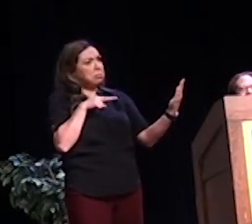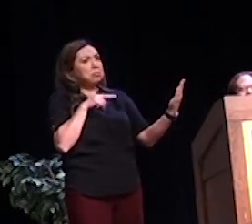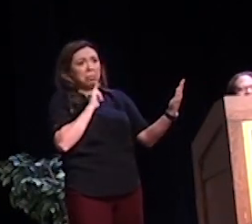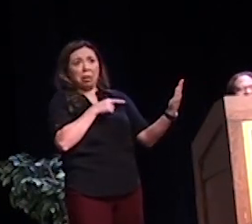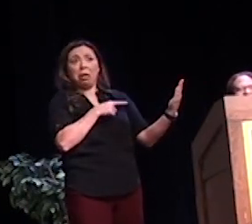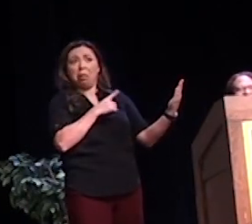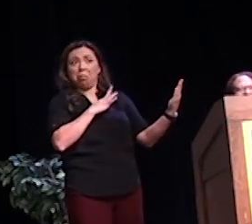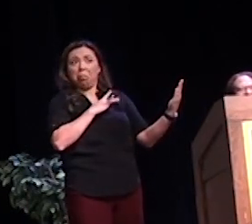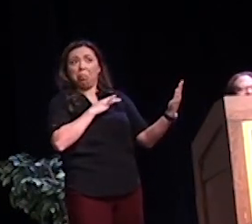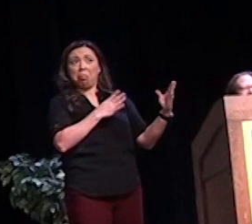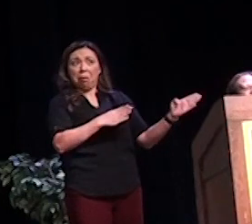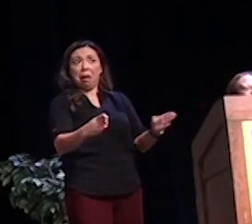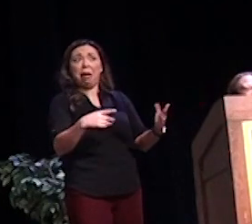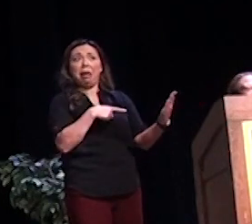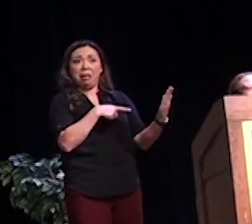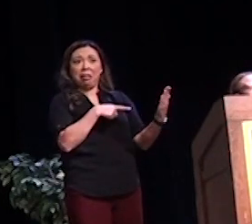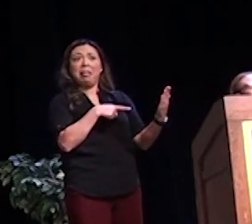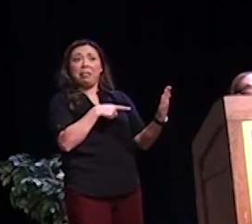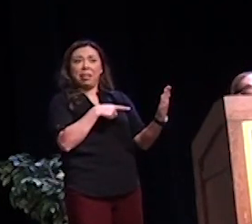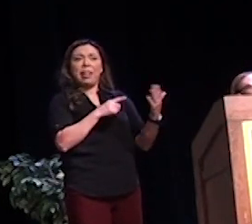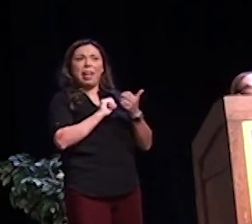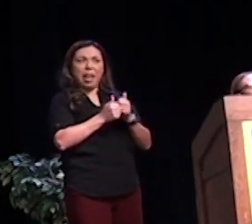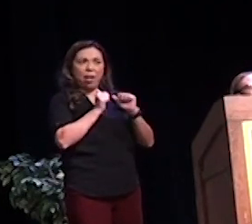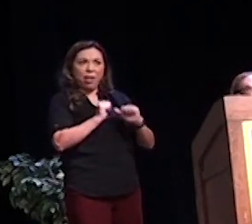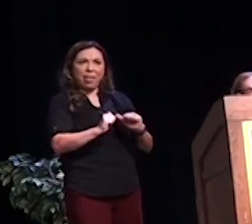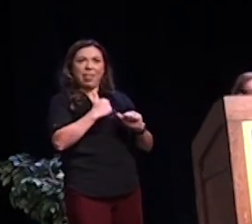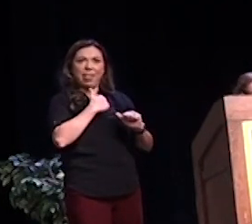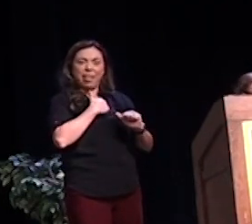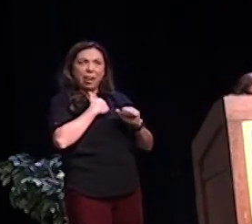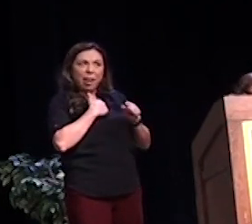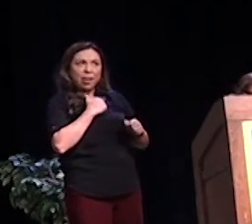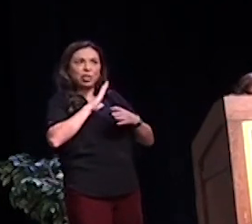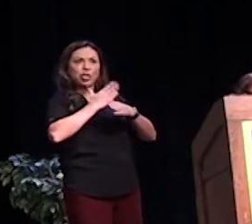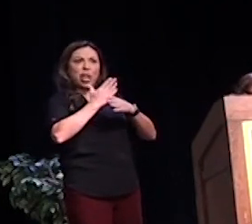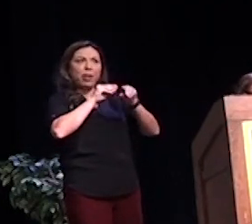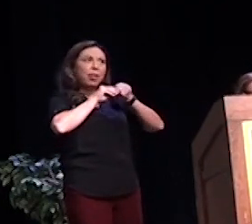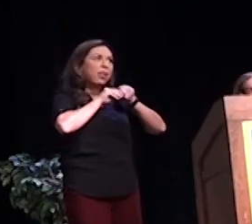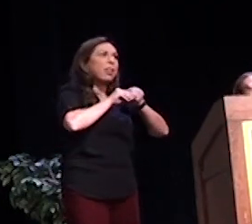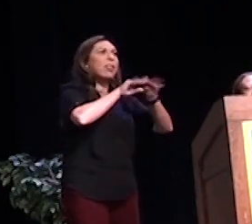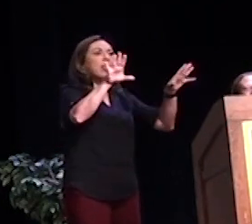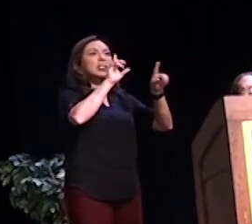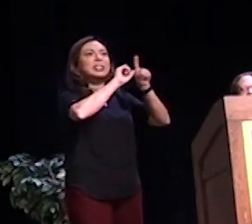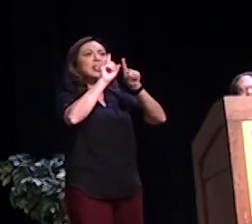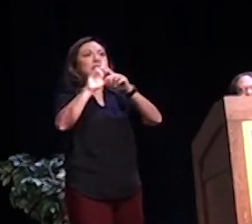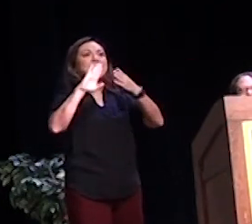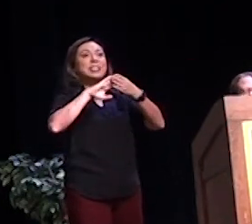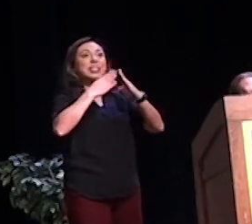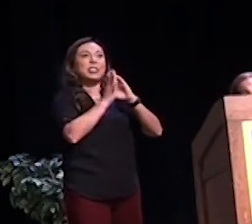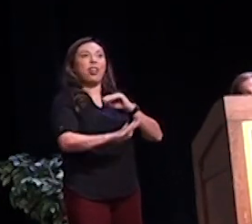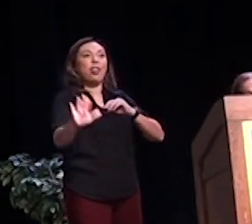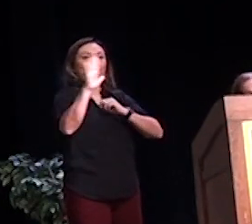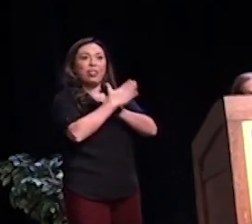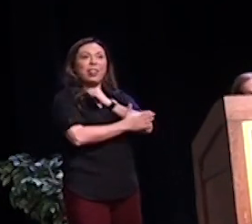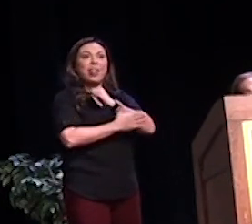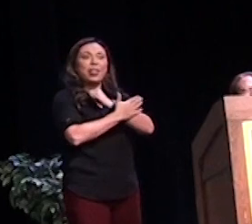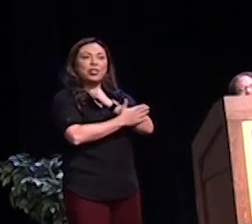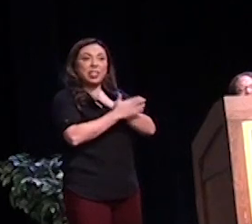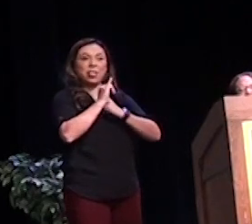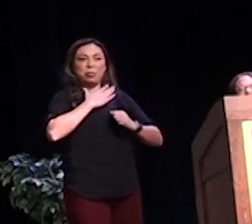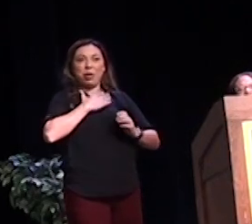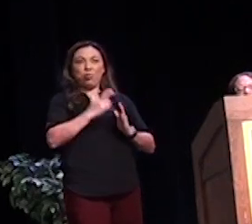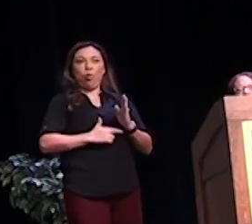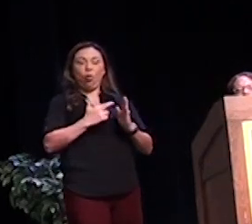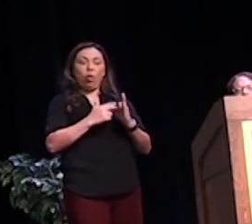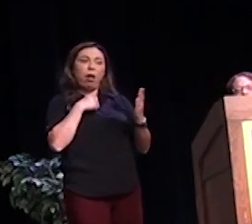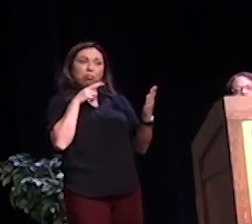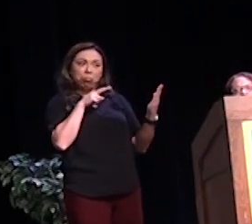plan. You know, how can I share this with other cities across the country? In my role, I've been trying to do that.